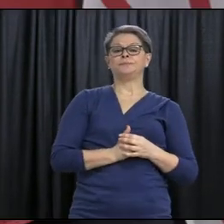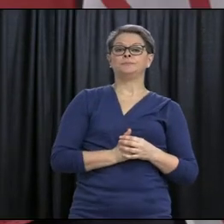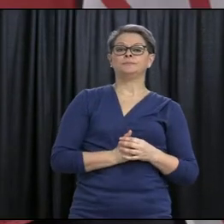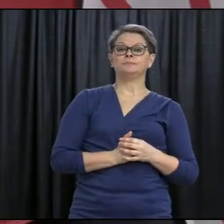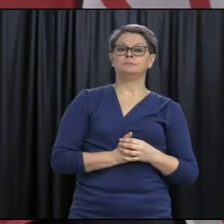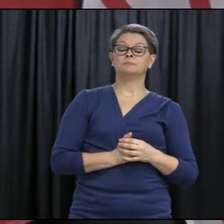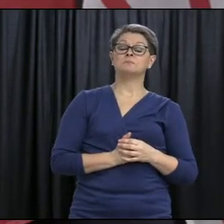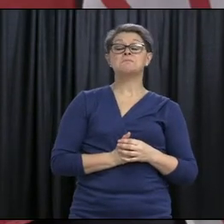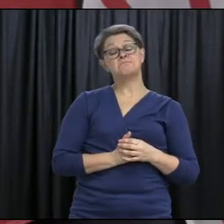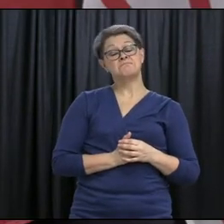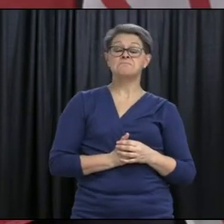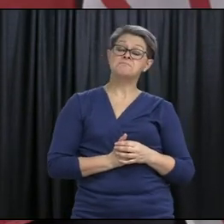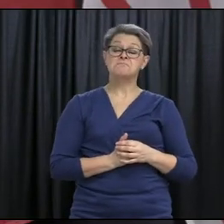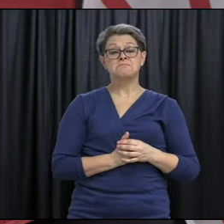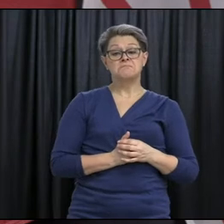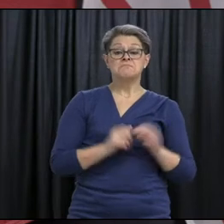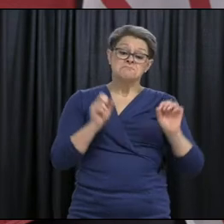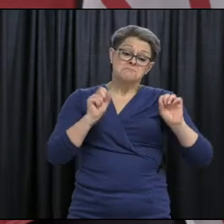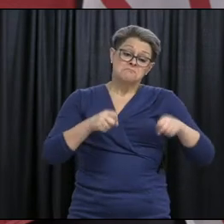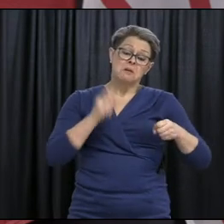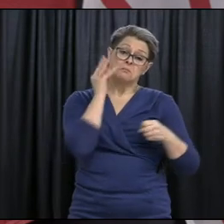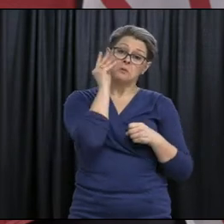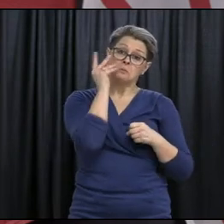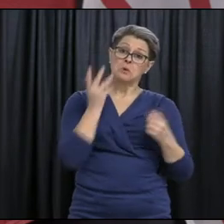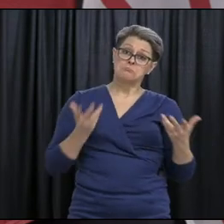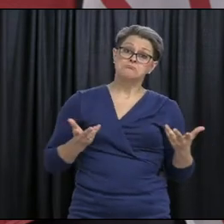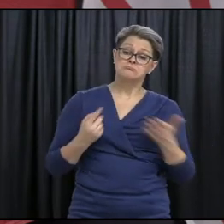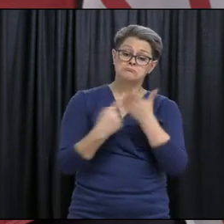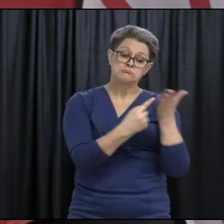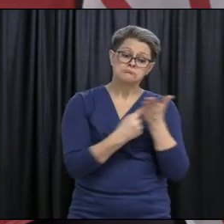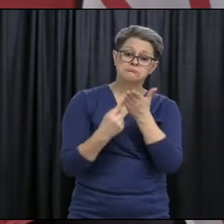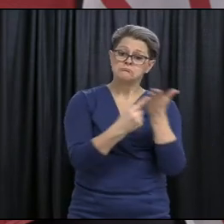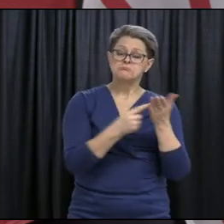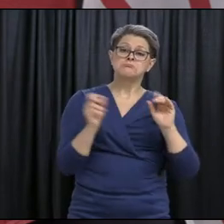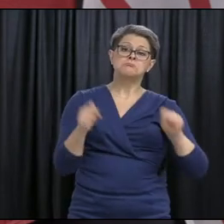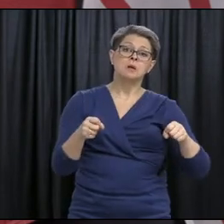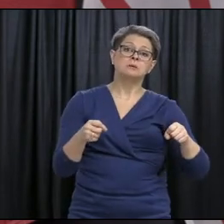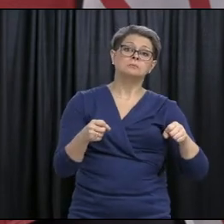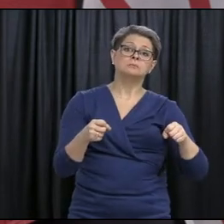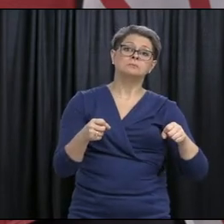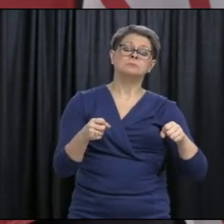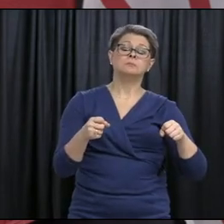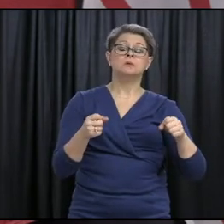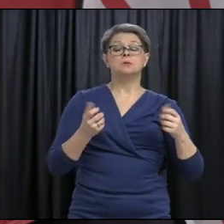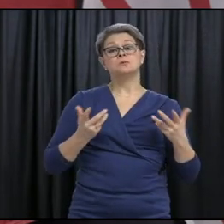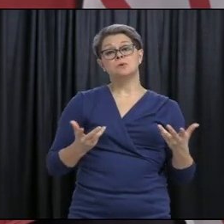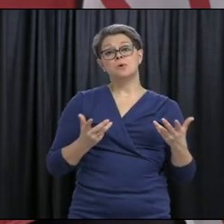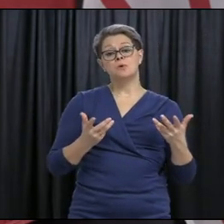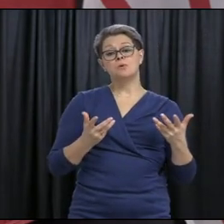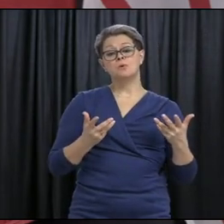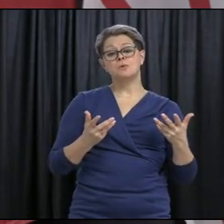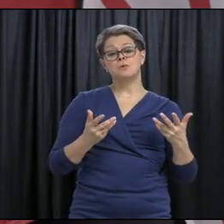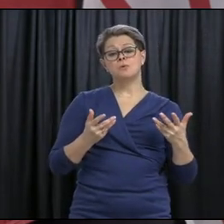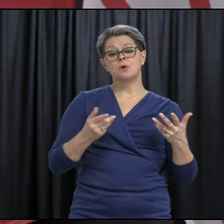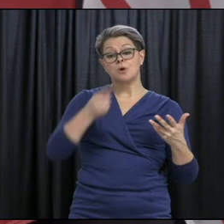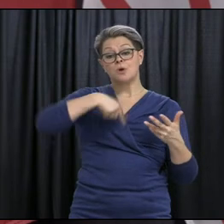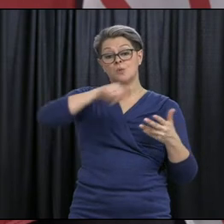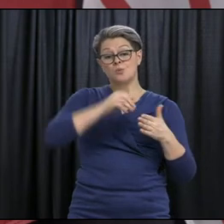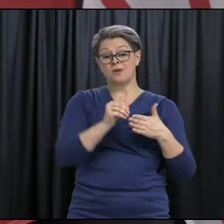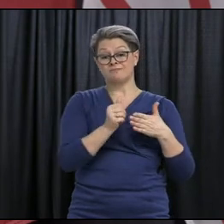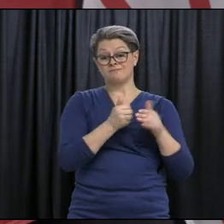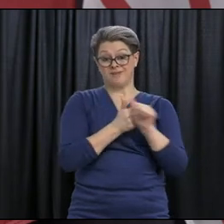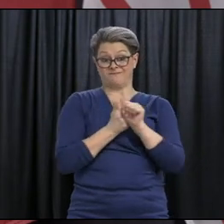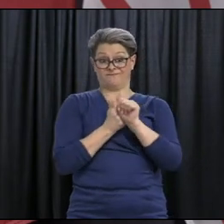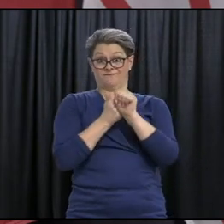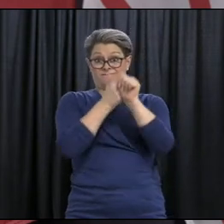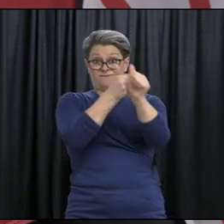We could certainly look at that option. It is something we are guided by the guidelines and